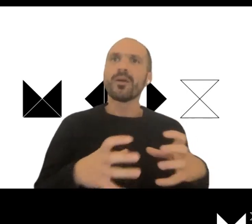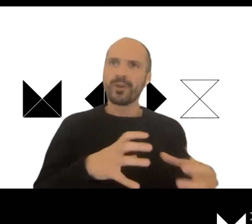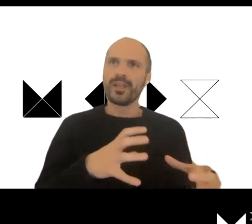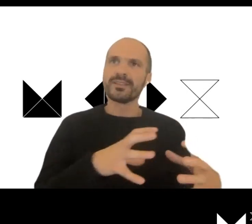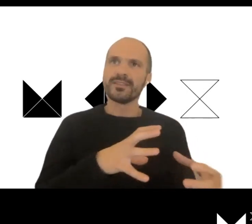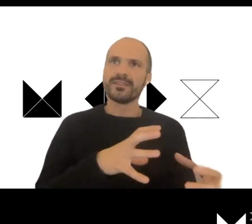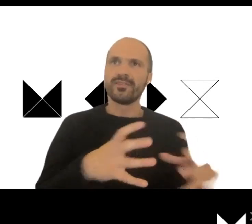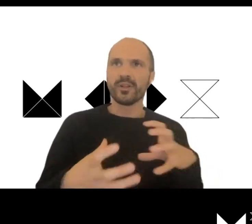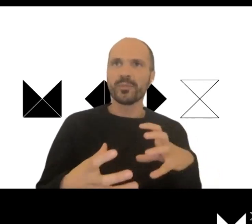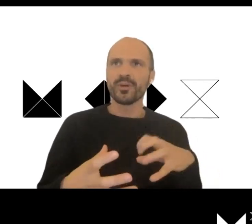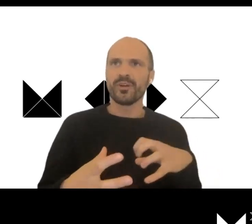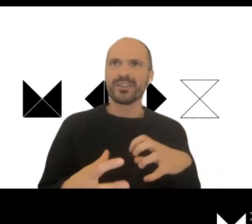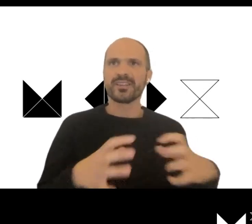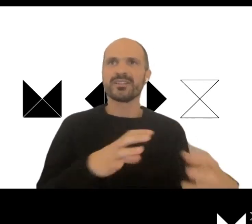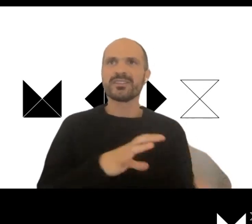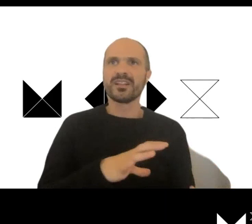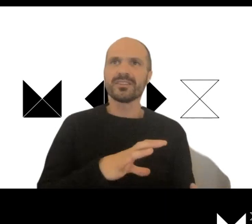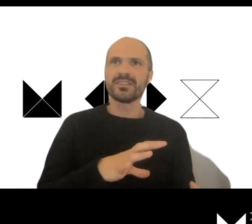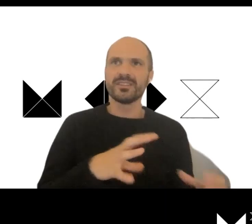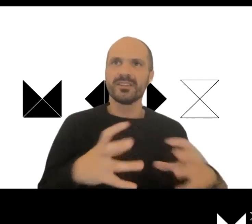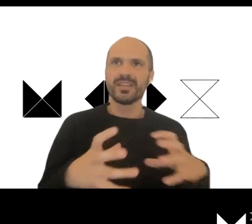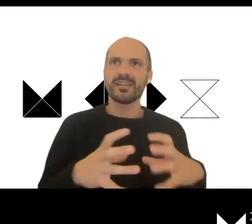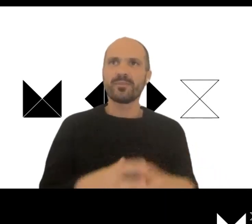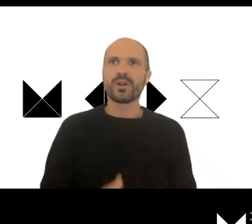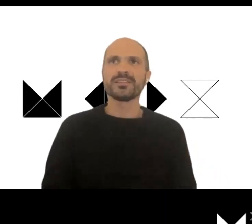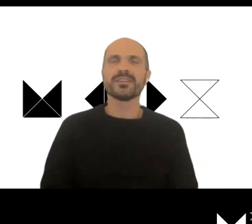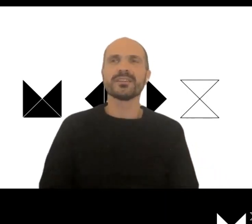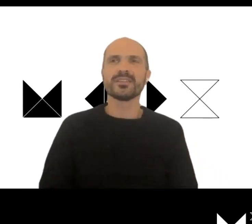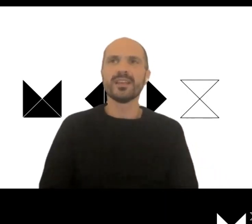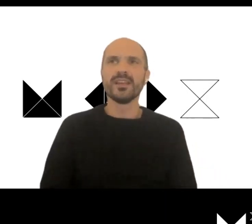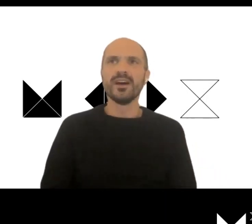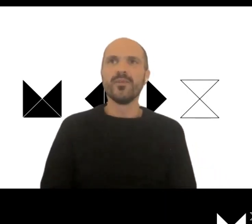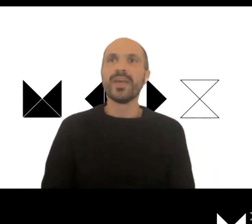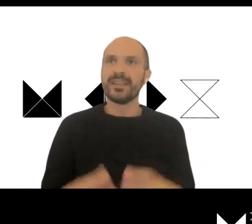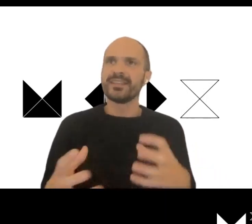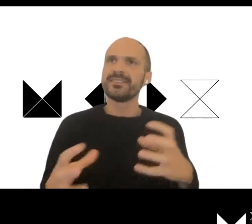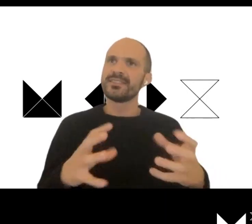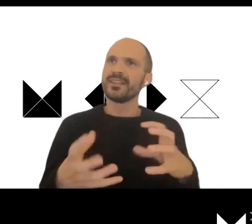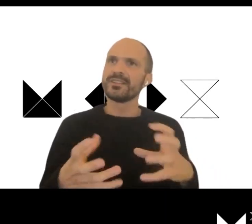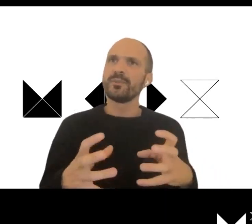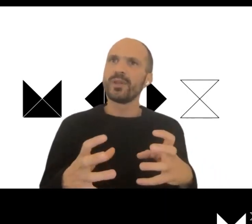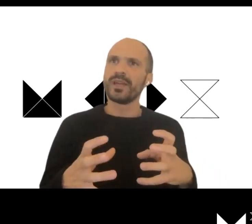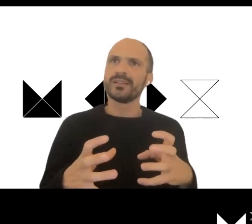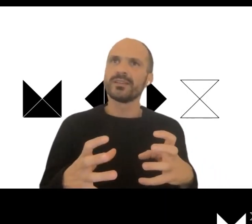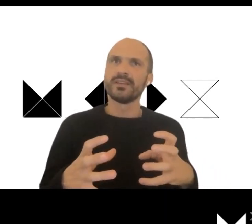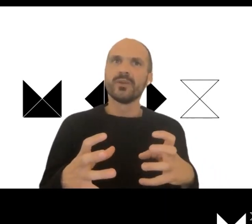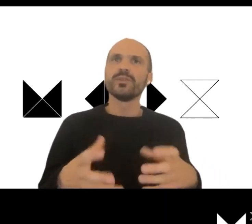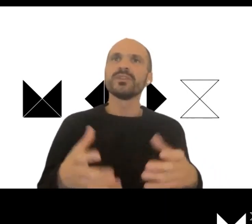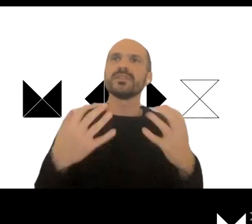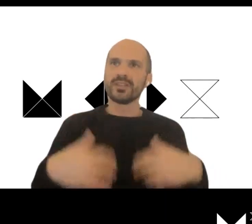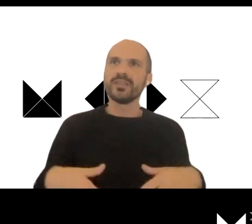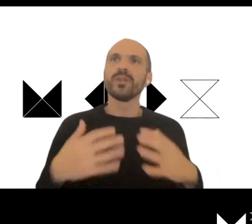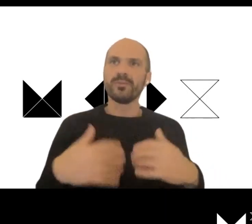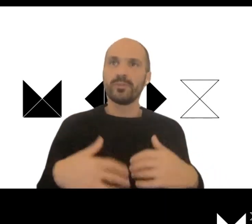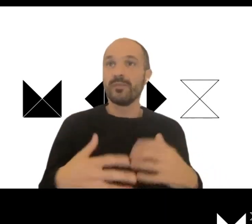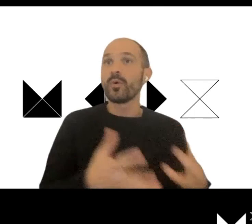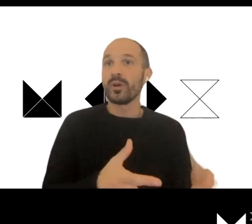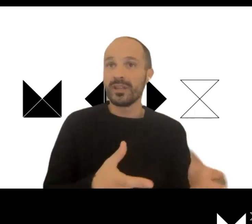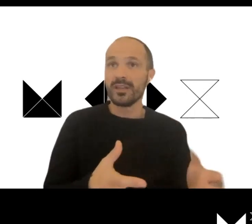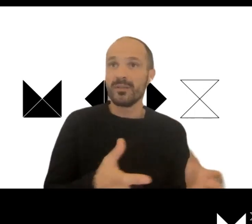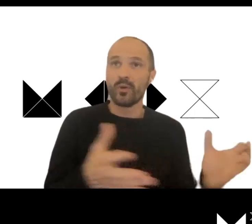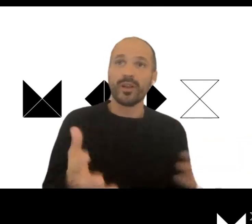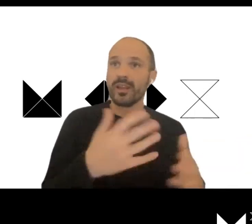Are you operating as a developer or as a consultant in that process? And then would the CLT plant